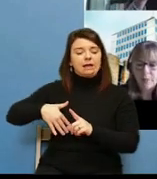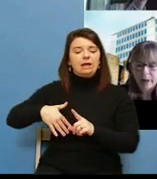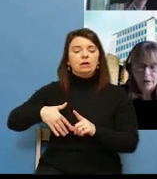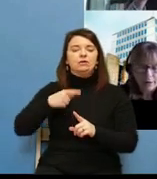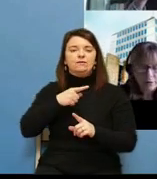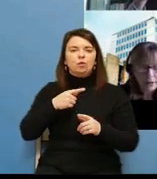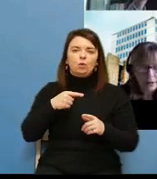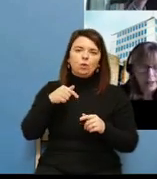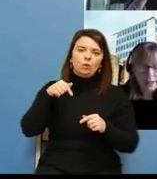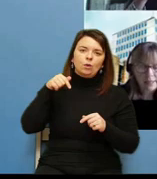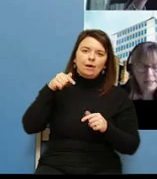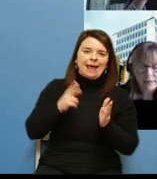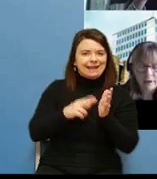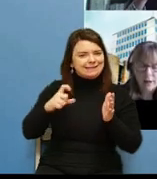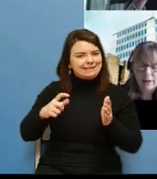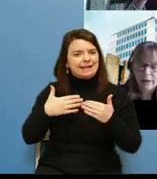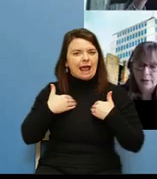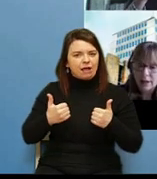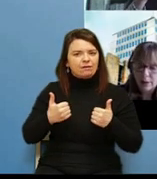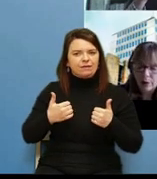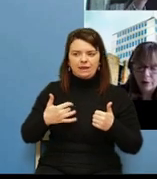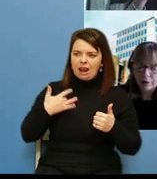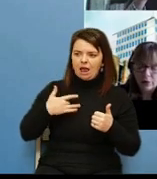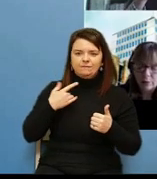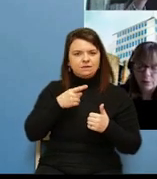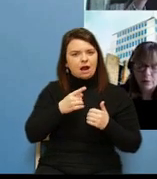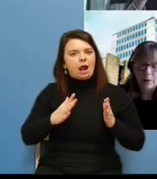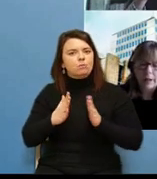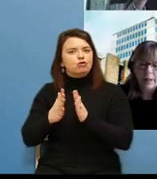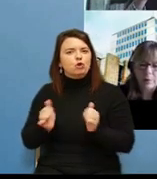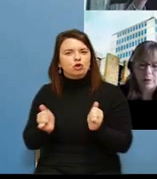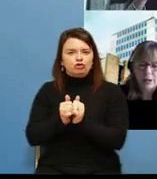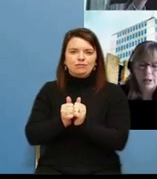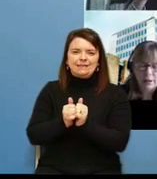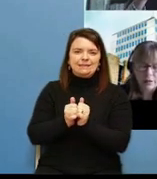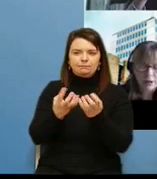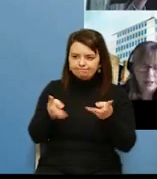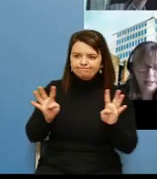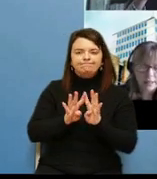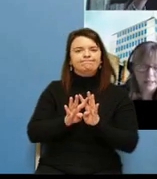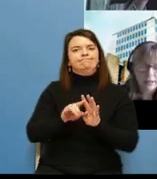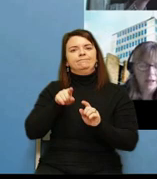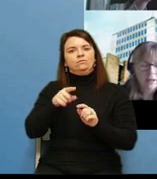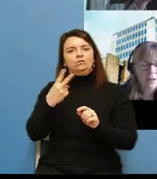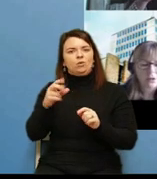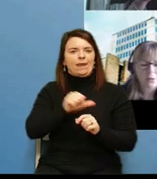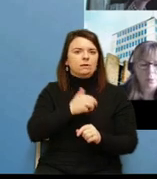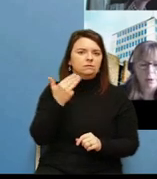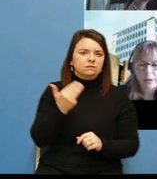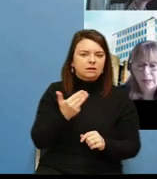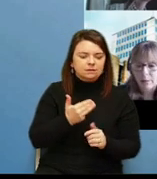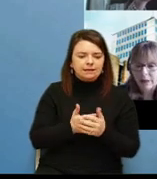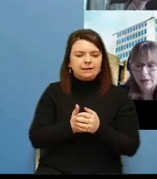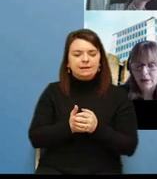Just by way of background, NCC developed a healthy lifestyle approach, which was agreed by Cabinet in 2019, which